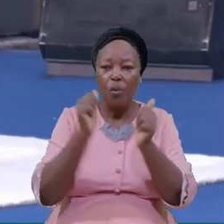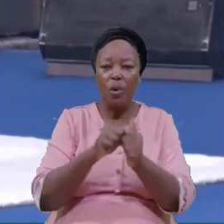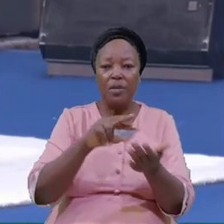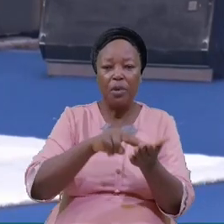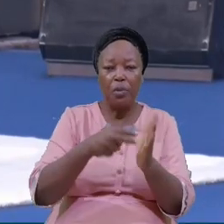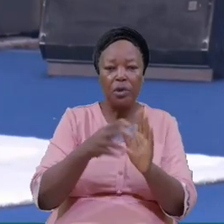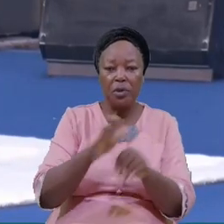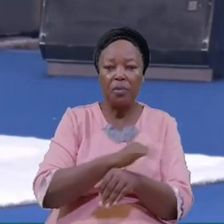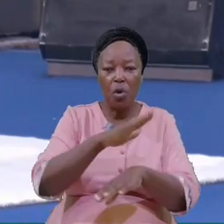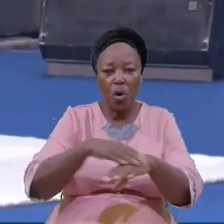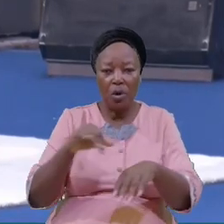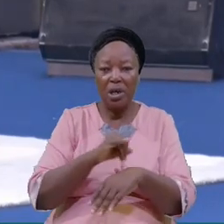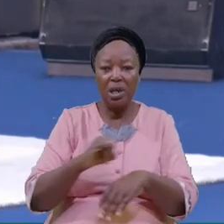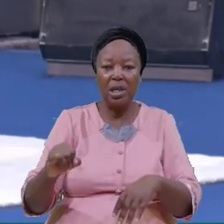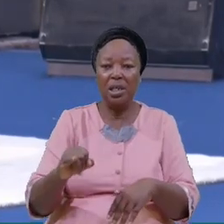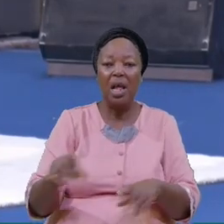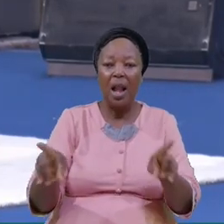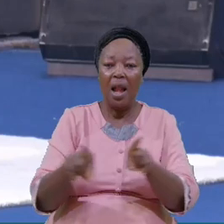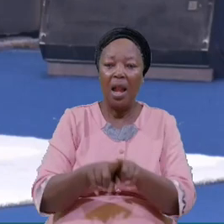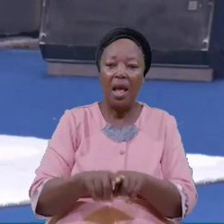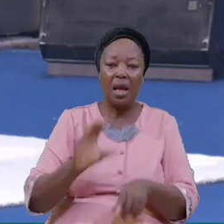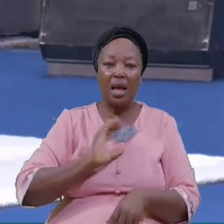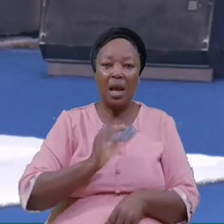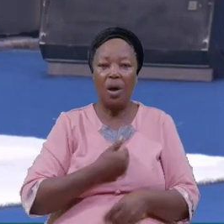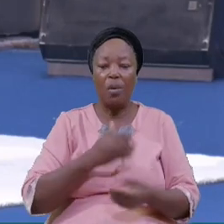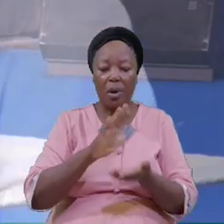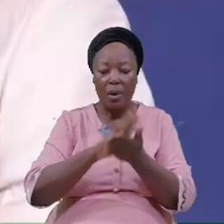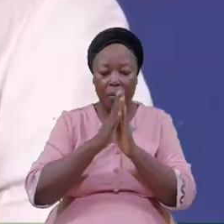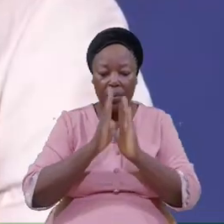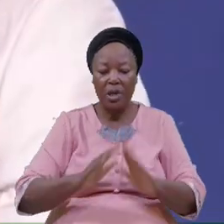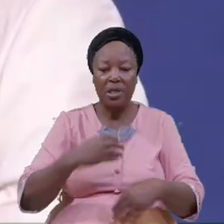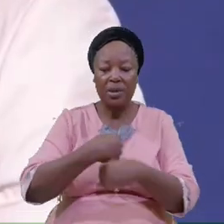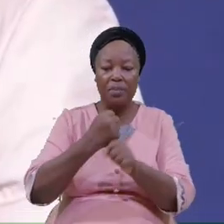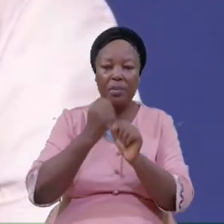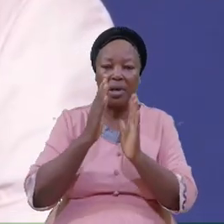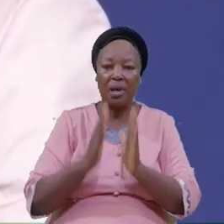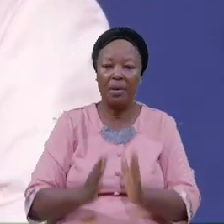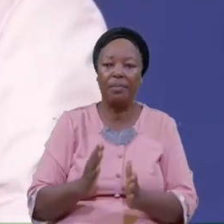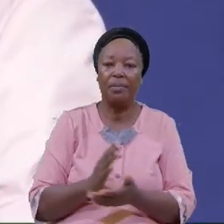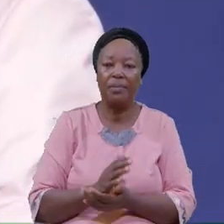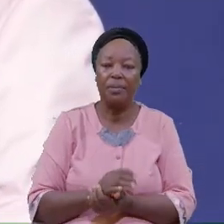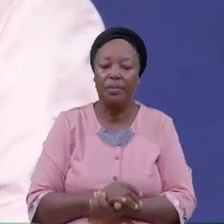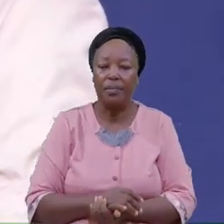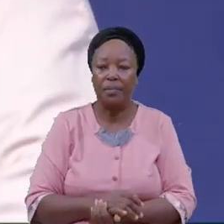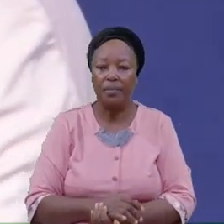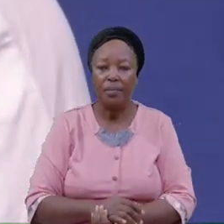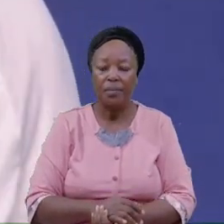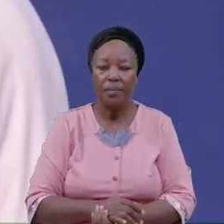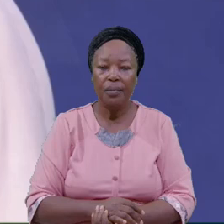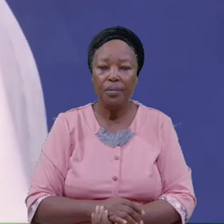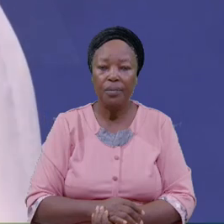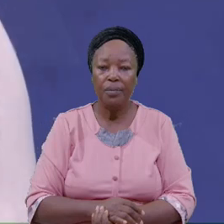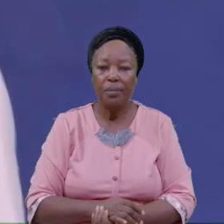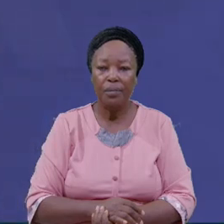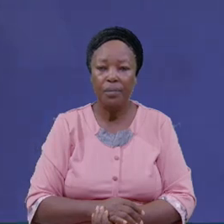calling like our peace. Poursuivre la paix par une vocation déterminée comme notre artisan de paix.